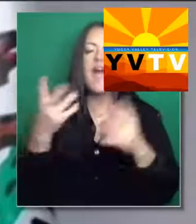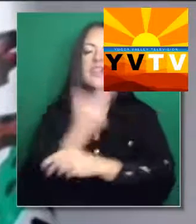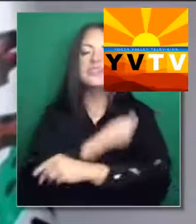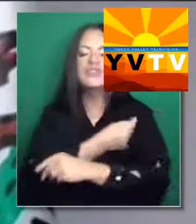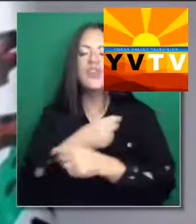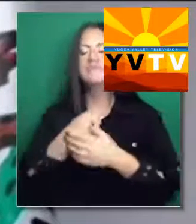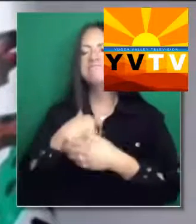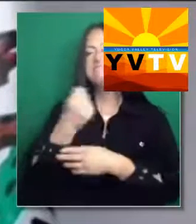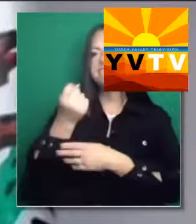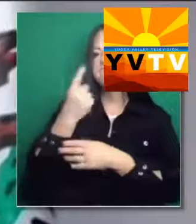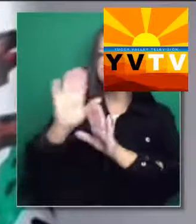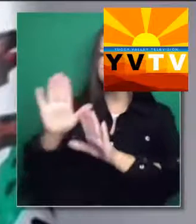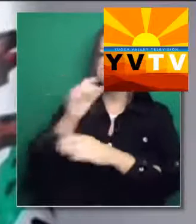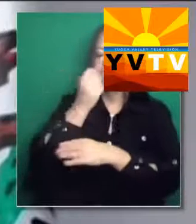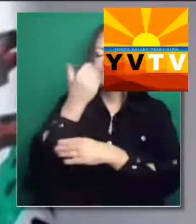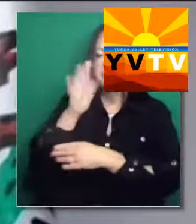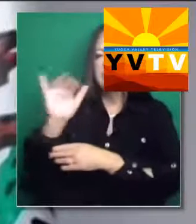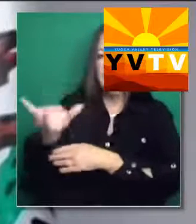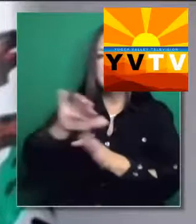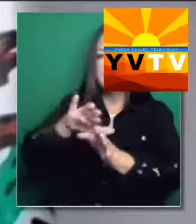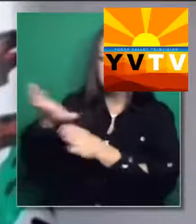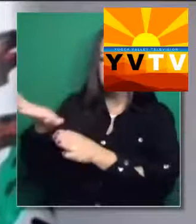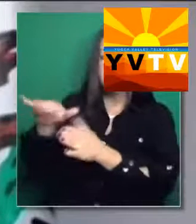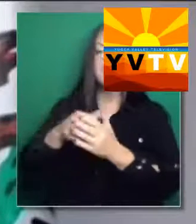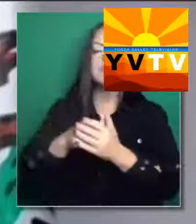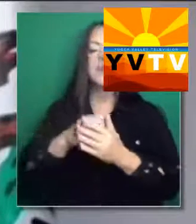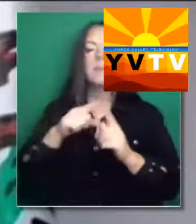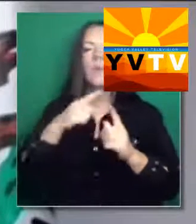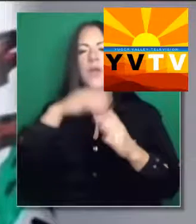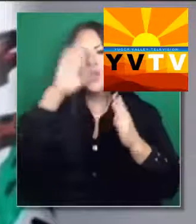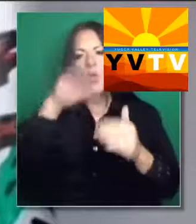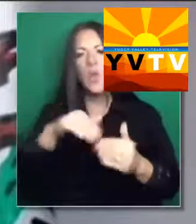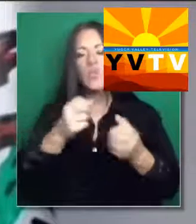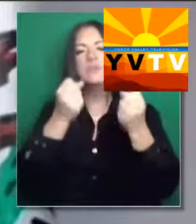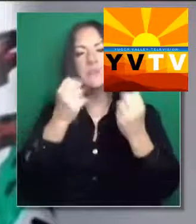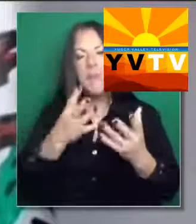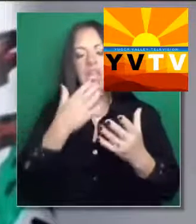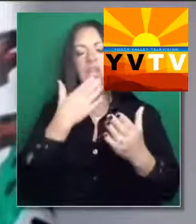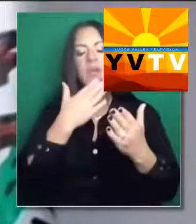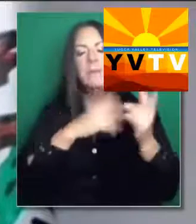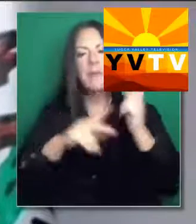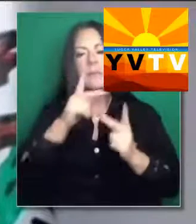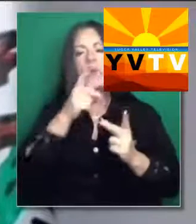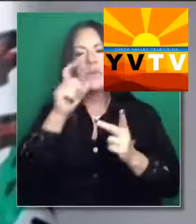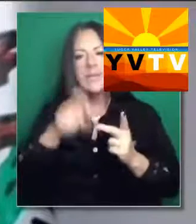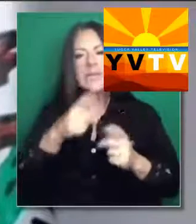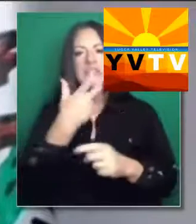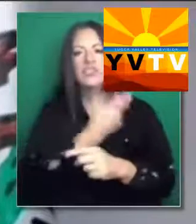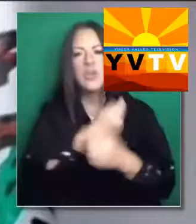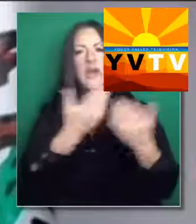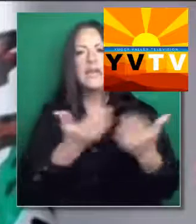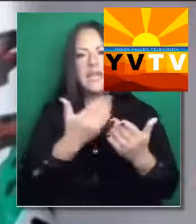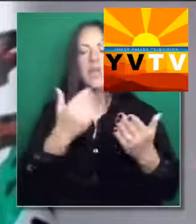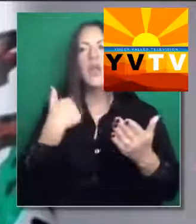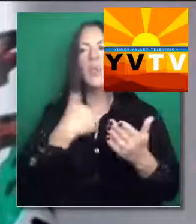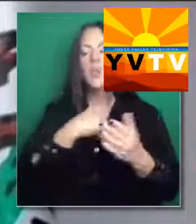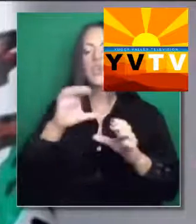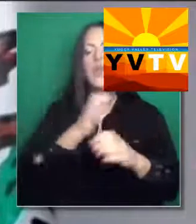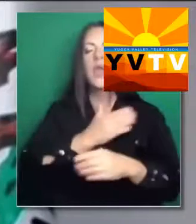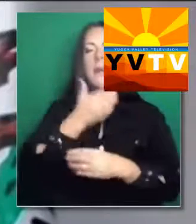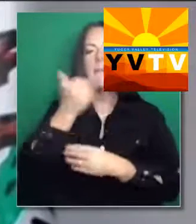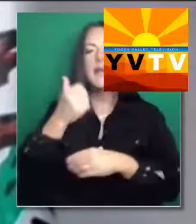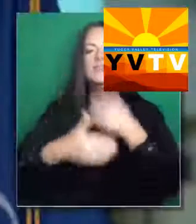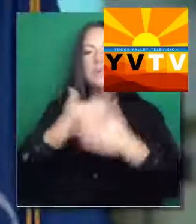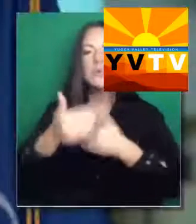whole host of Californians who should be vaccinated, and we would like to get them there as quickly as possible.